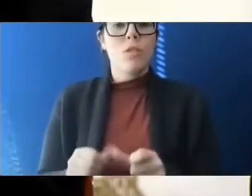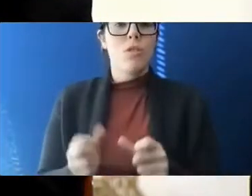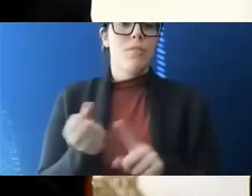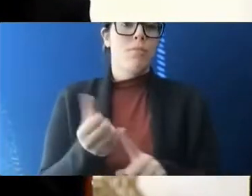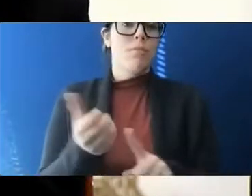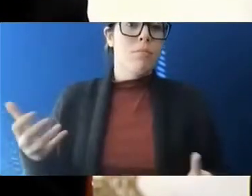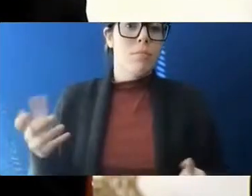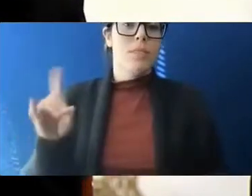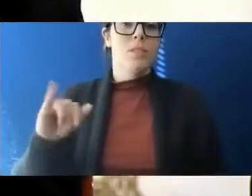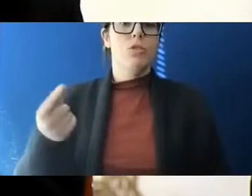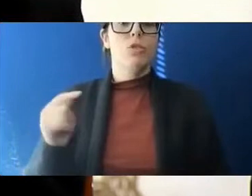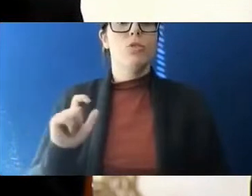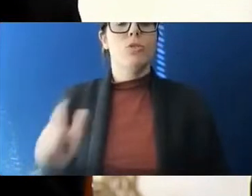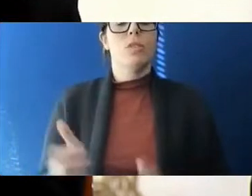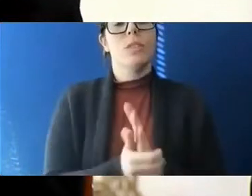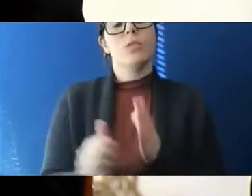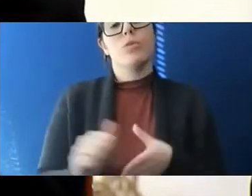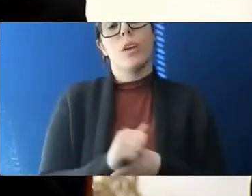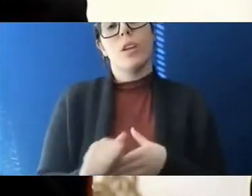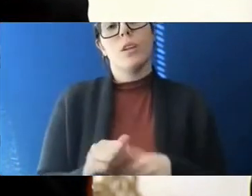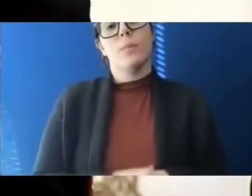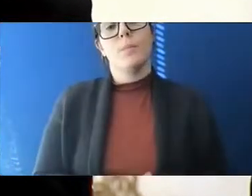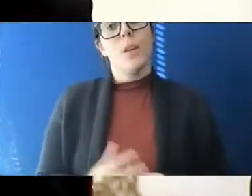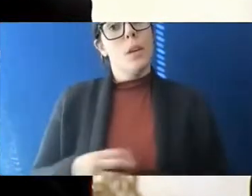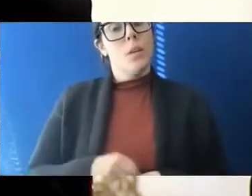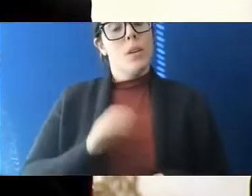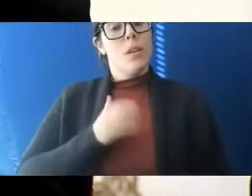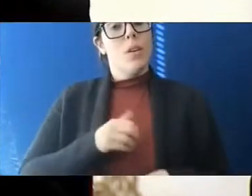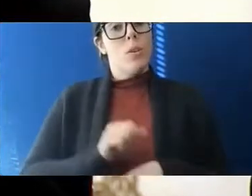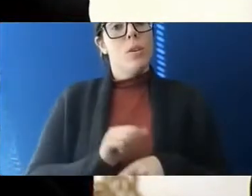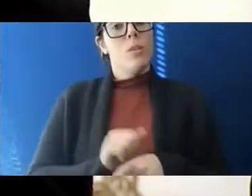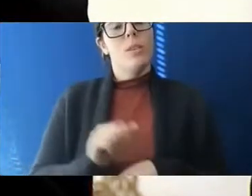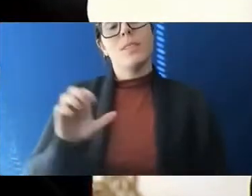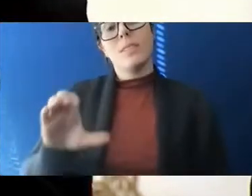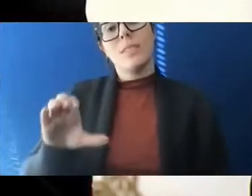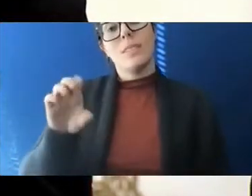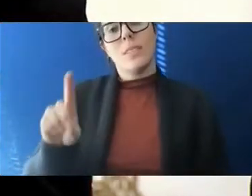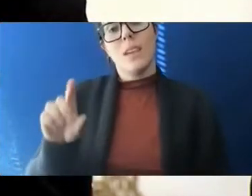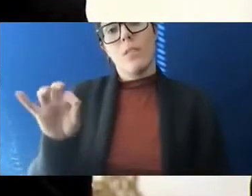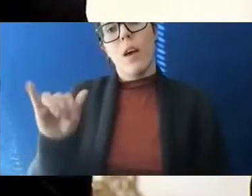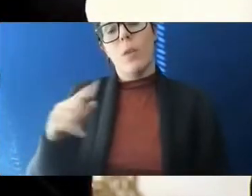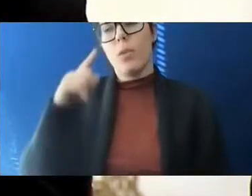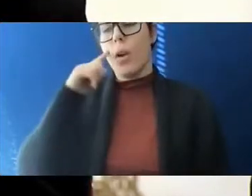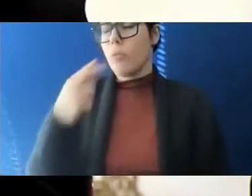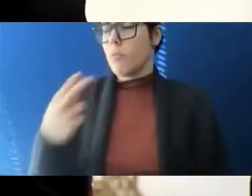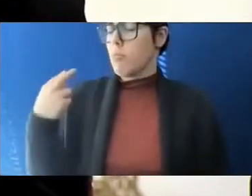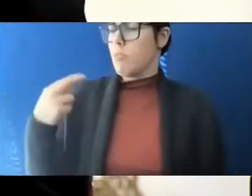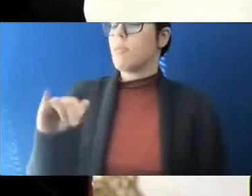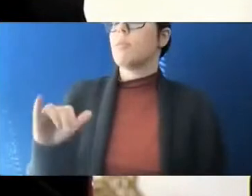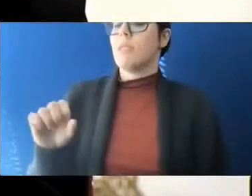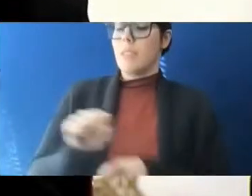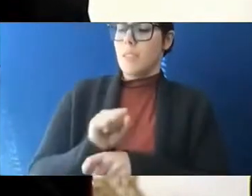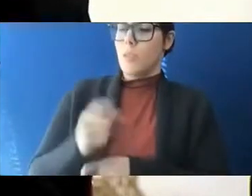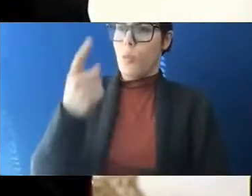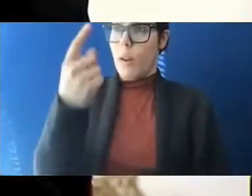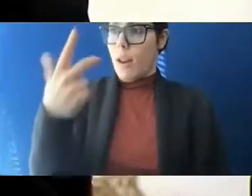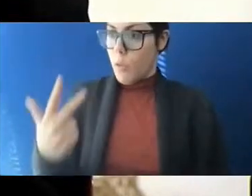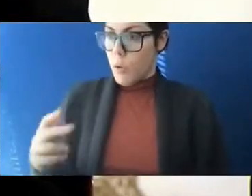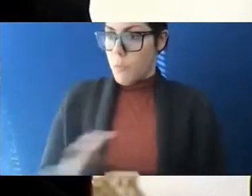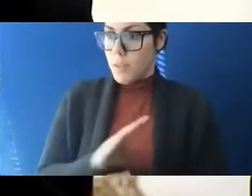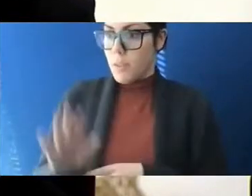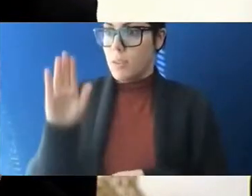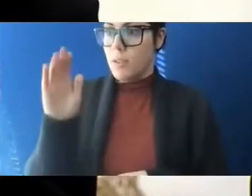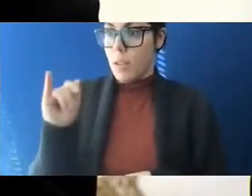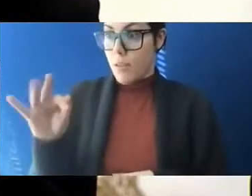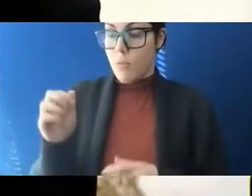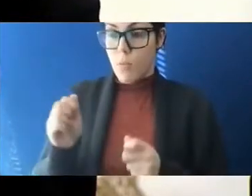training. As part of our work with CDFIs, we've said, going back to that statistic, 1 in 3 small businesses would have failed during